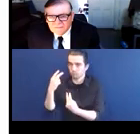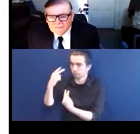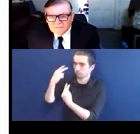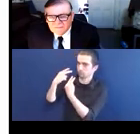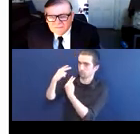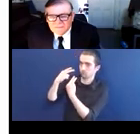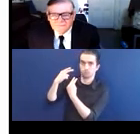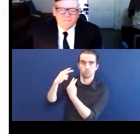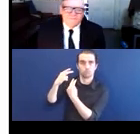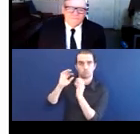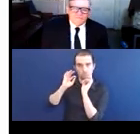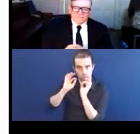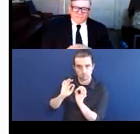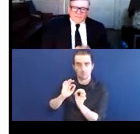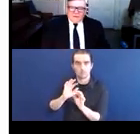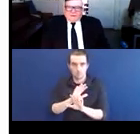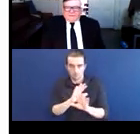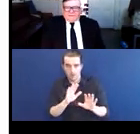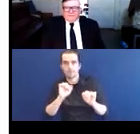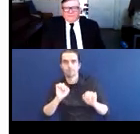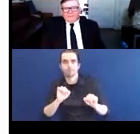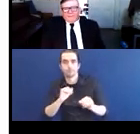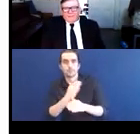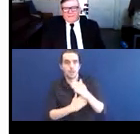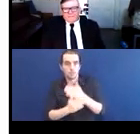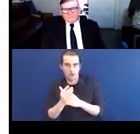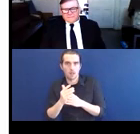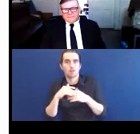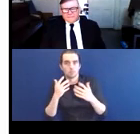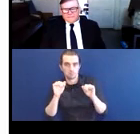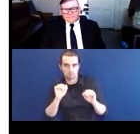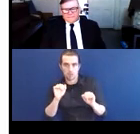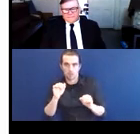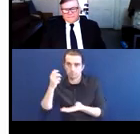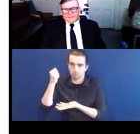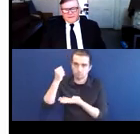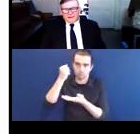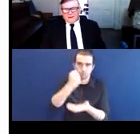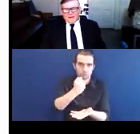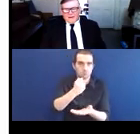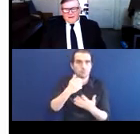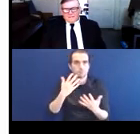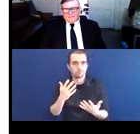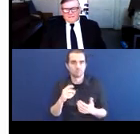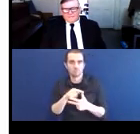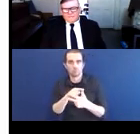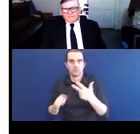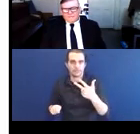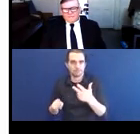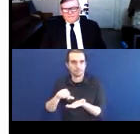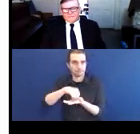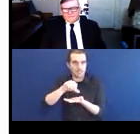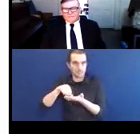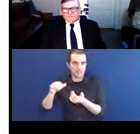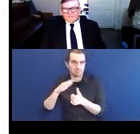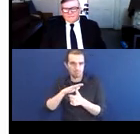payment channels that beneficiaries can choose from, namely electronic bank transfer, cash payment at SASSA